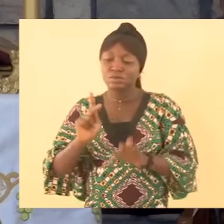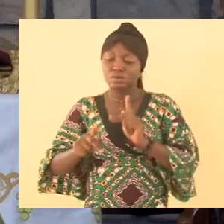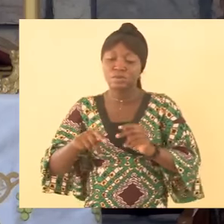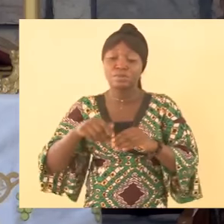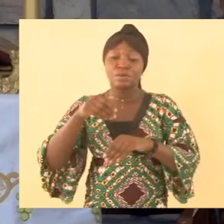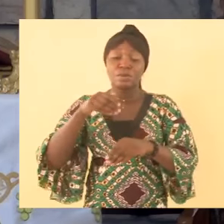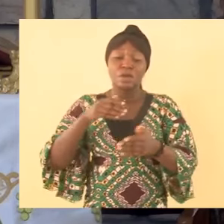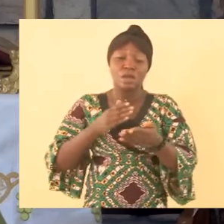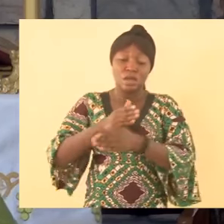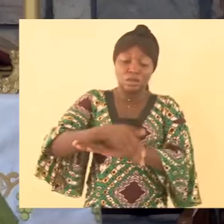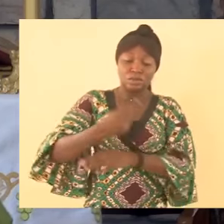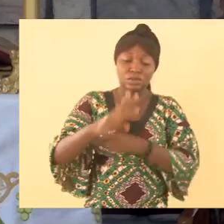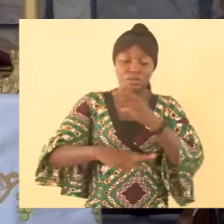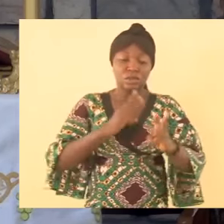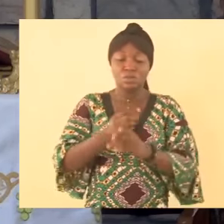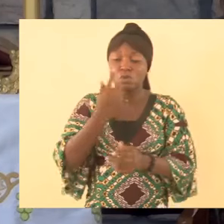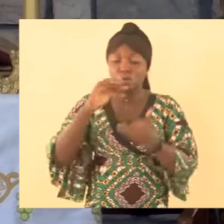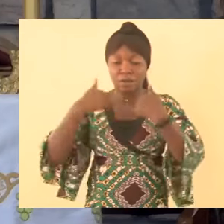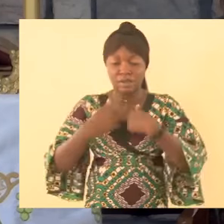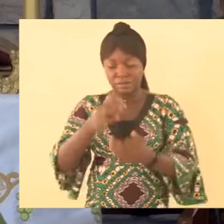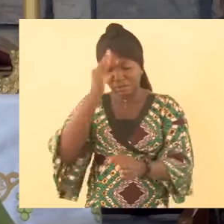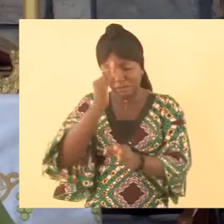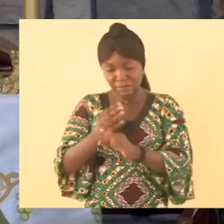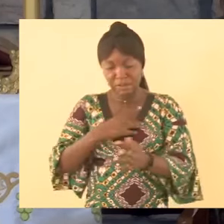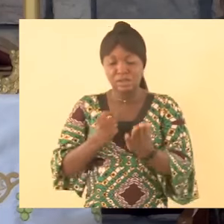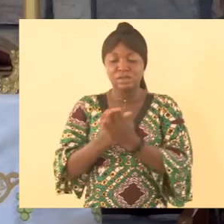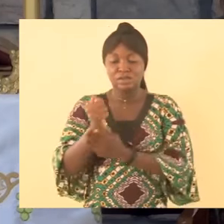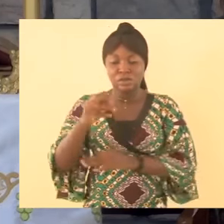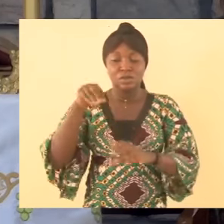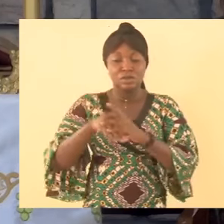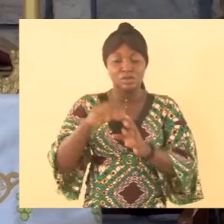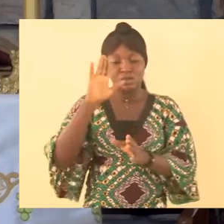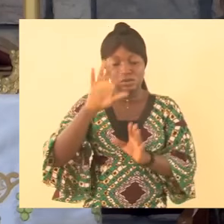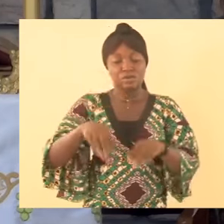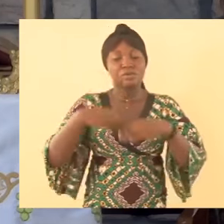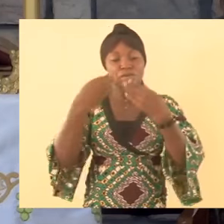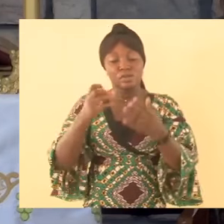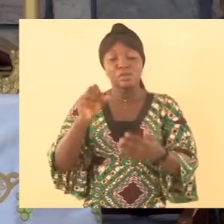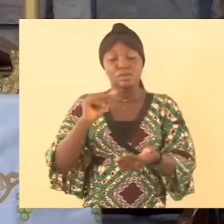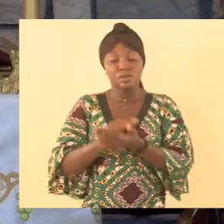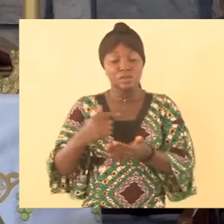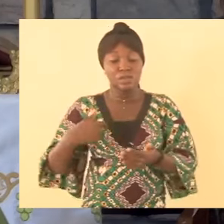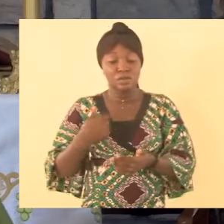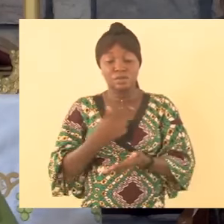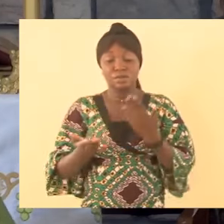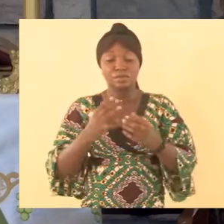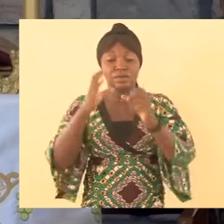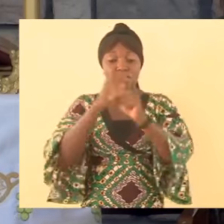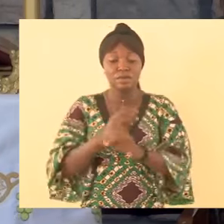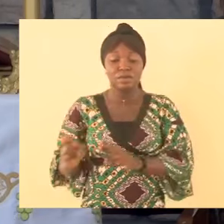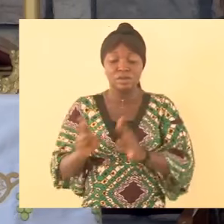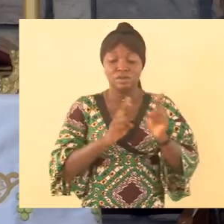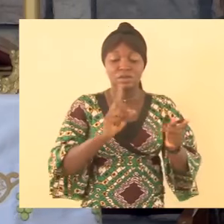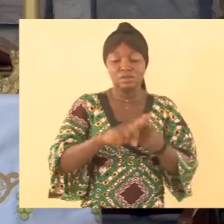people across the world who have the faith and the trust and the confidence in your providence, so that we may reach